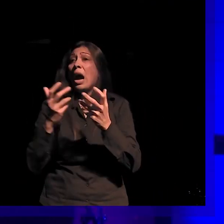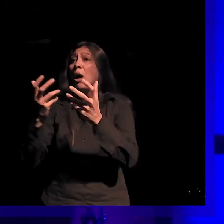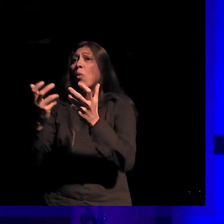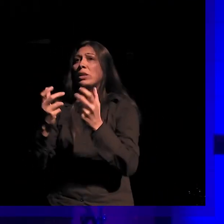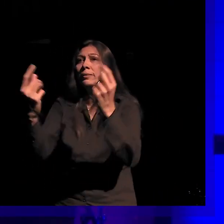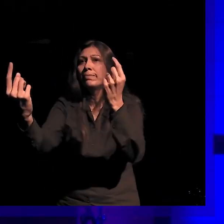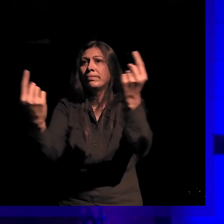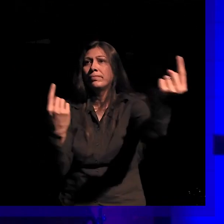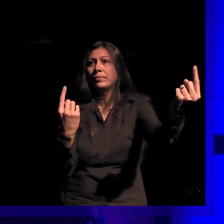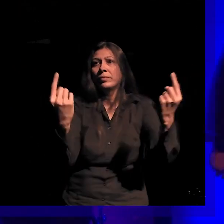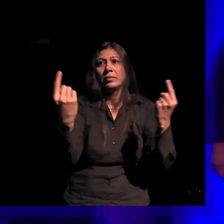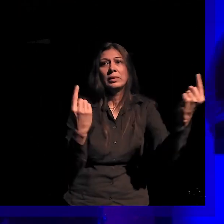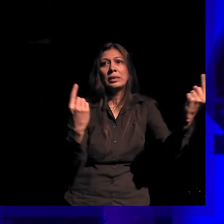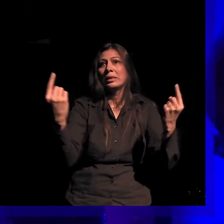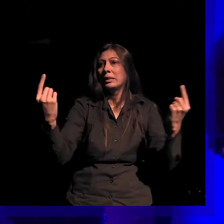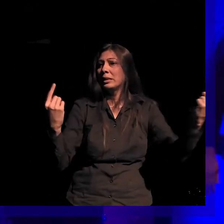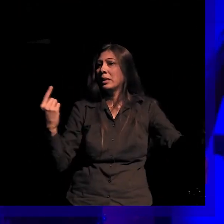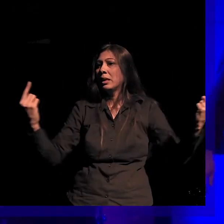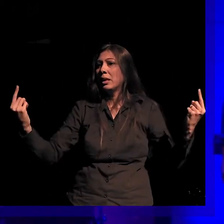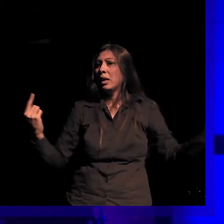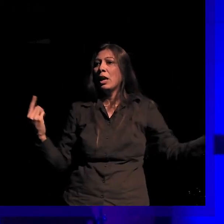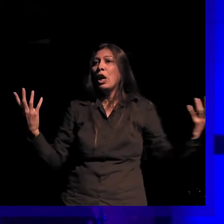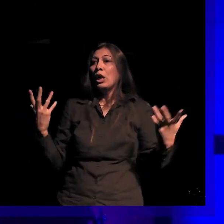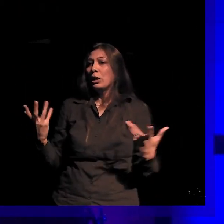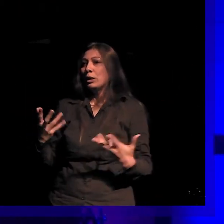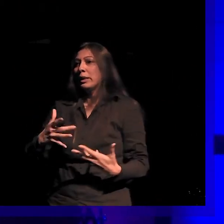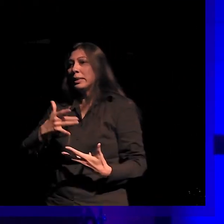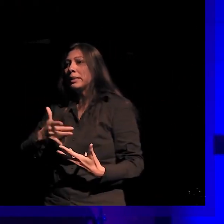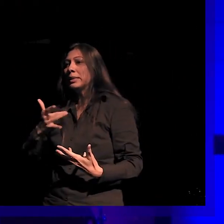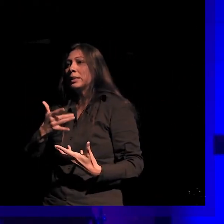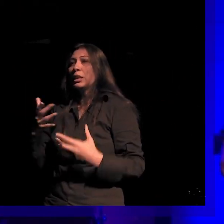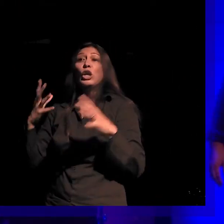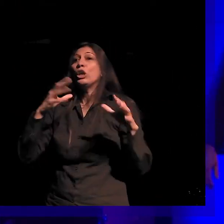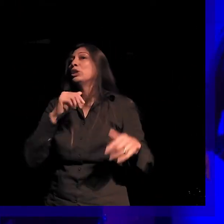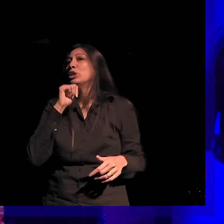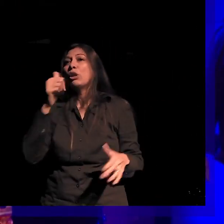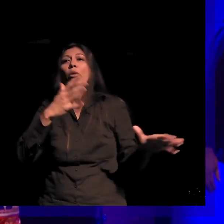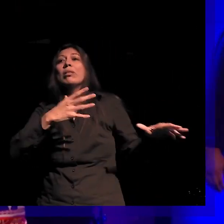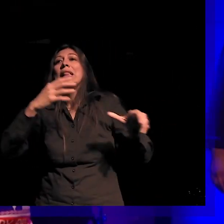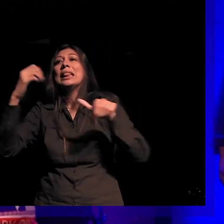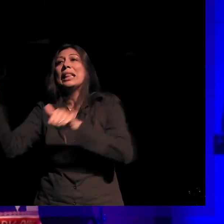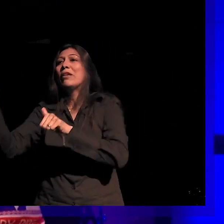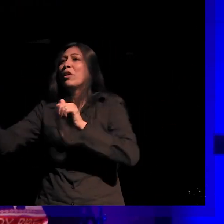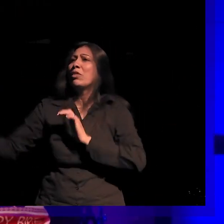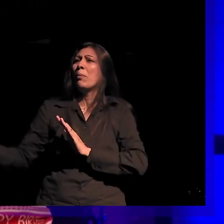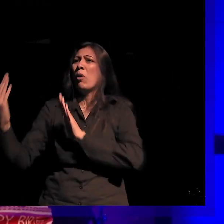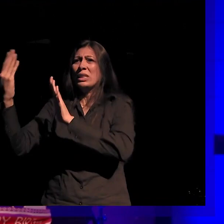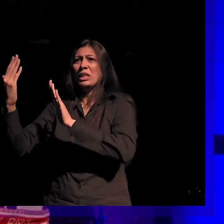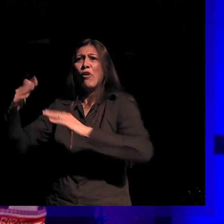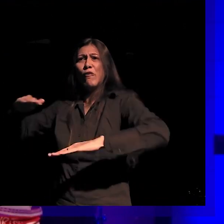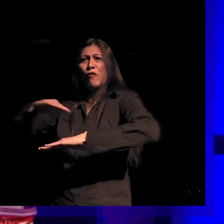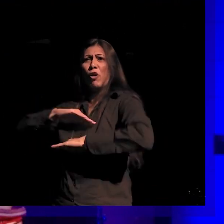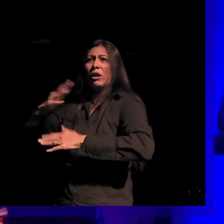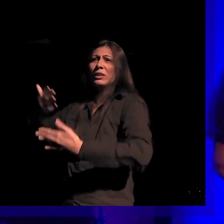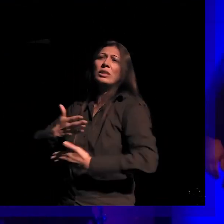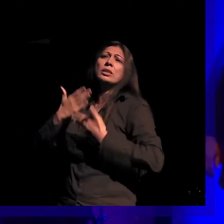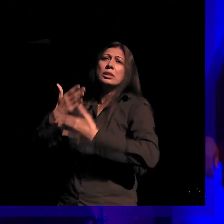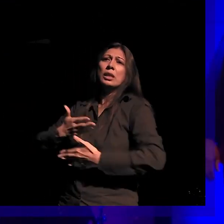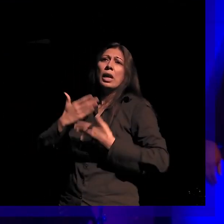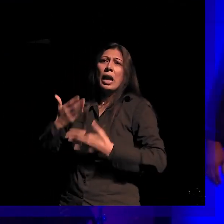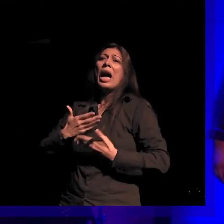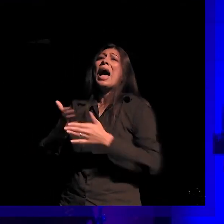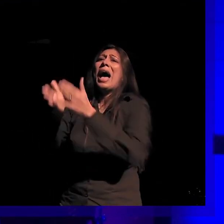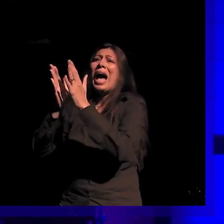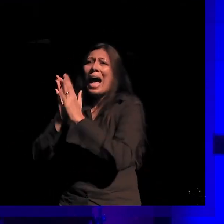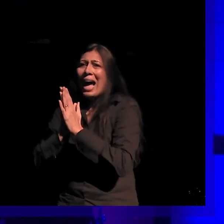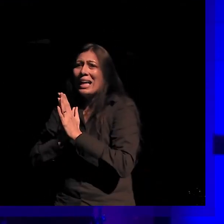prayer. Don't leave until you feel some joy, until you experience some joy. In your presence is the fullness of joy. Just call for